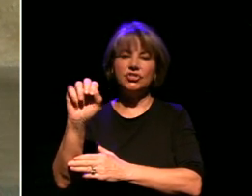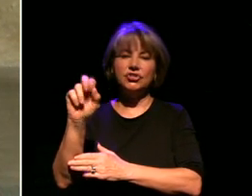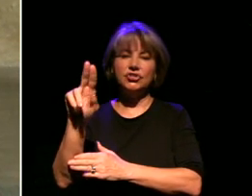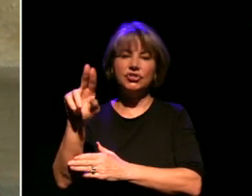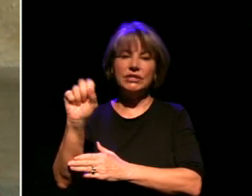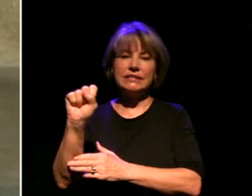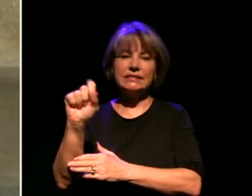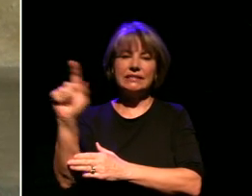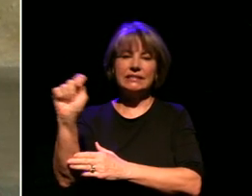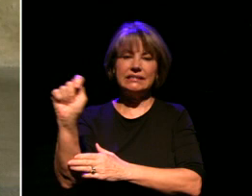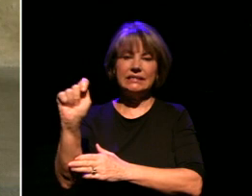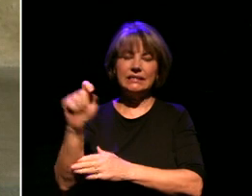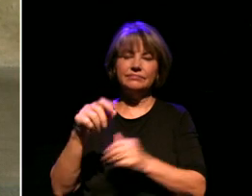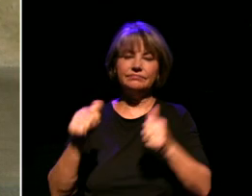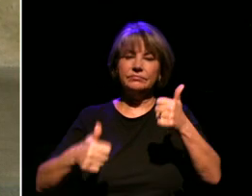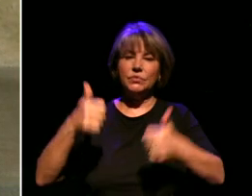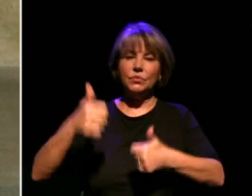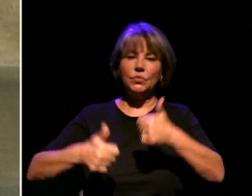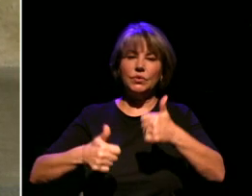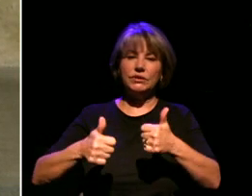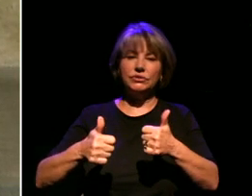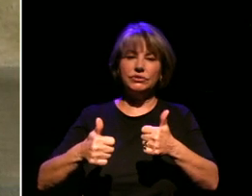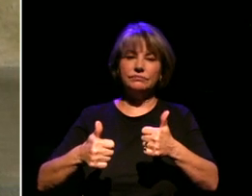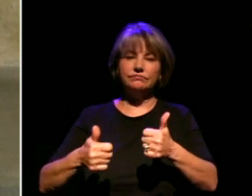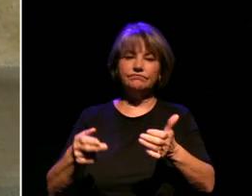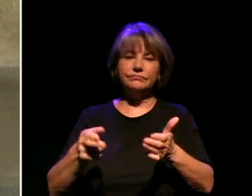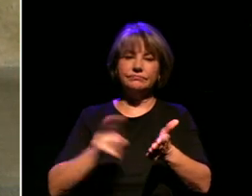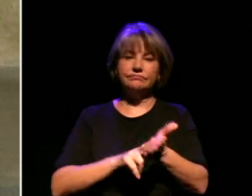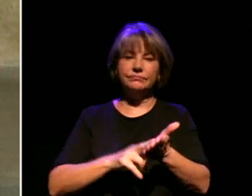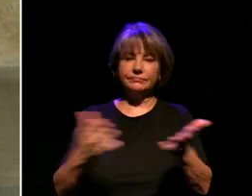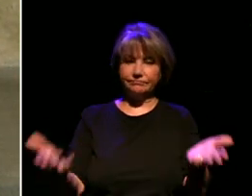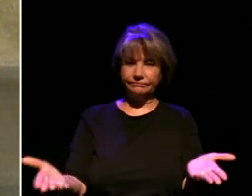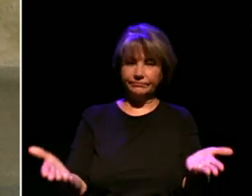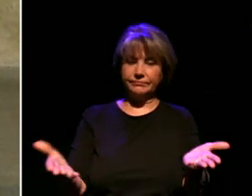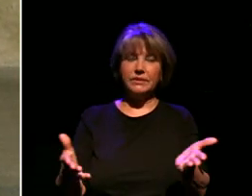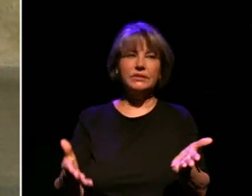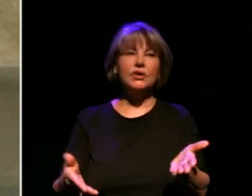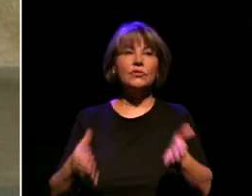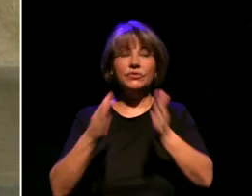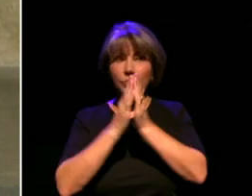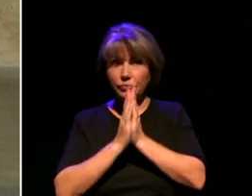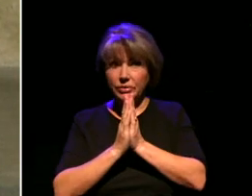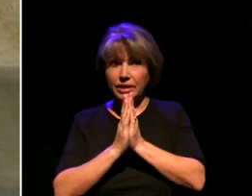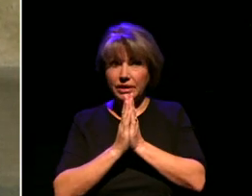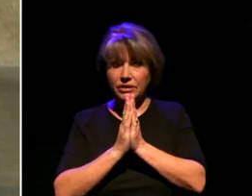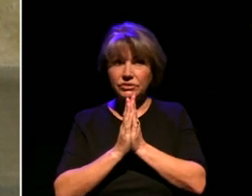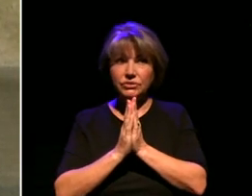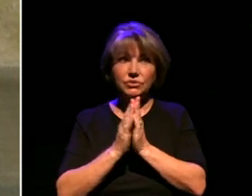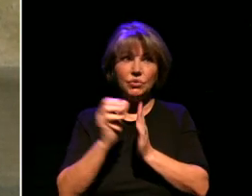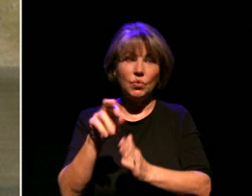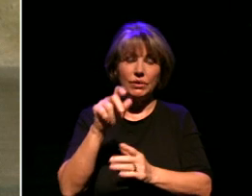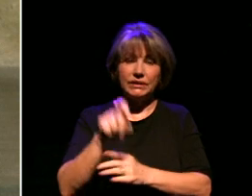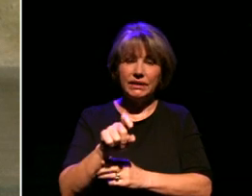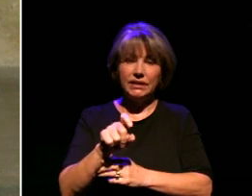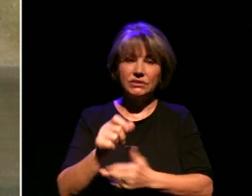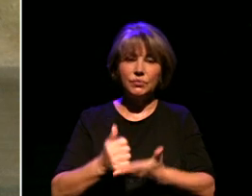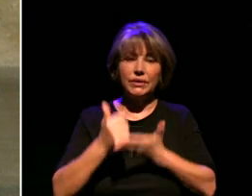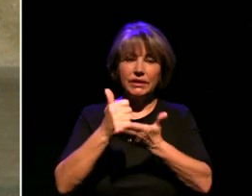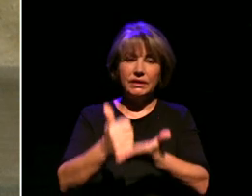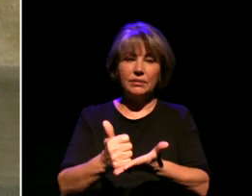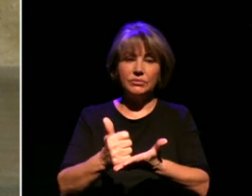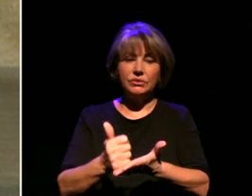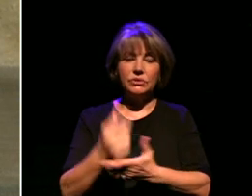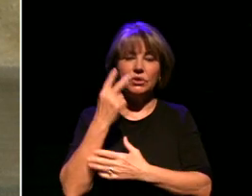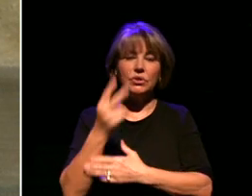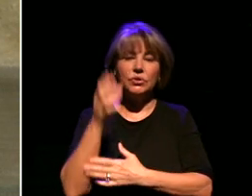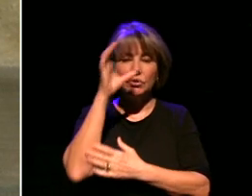if you don't have your elements together, this would be a good time to get those. If you have any prayer requests or needs that we can help meet, then you can find links to those